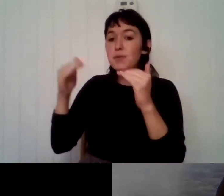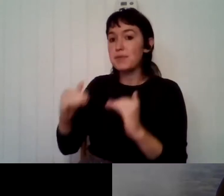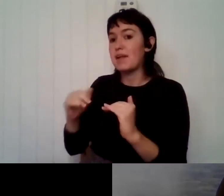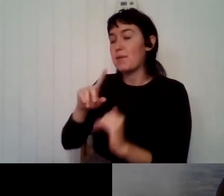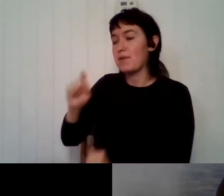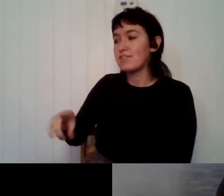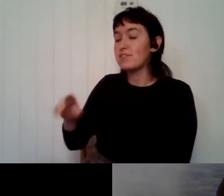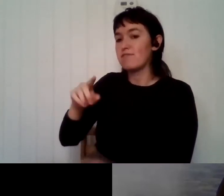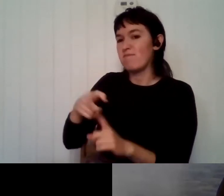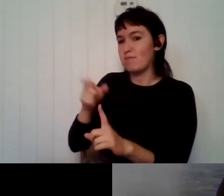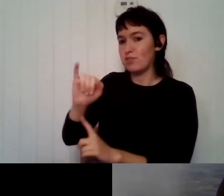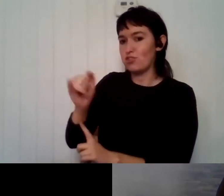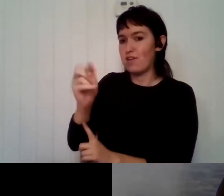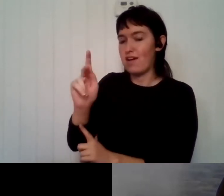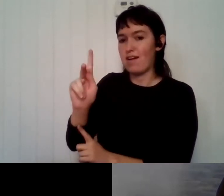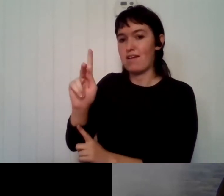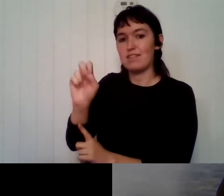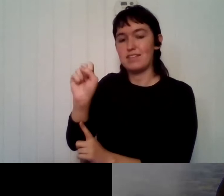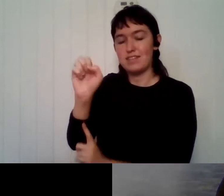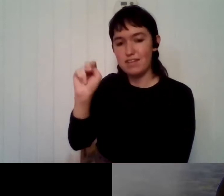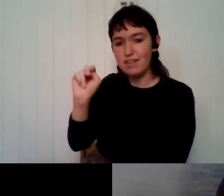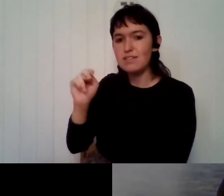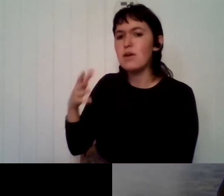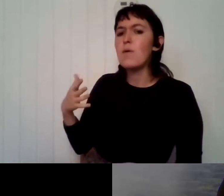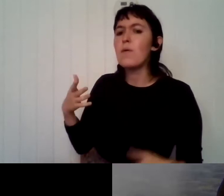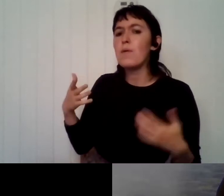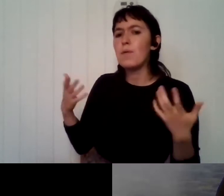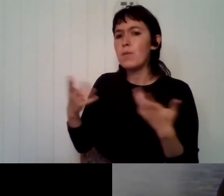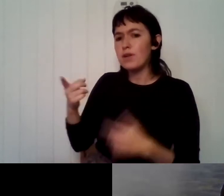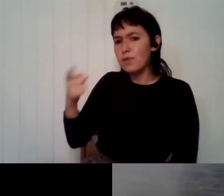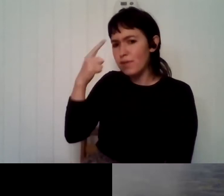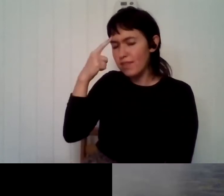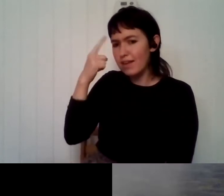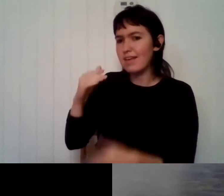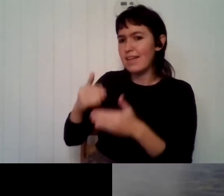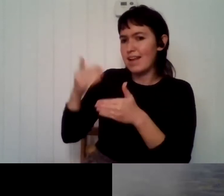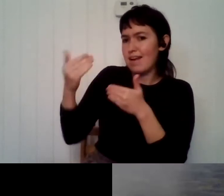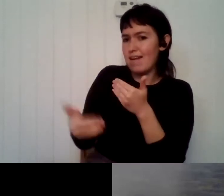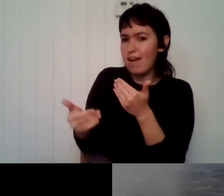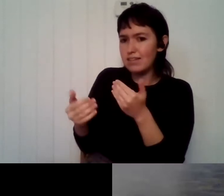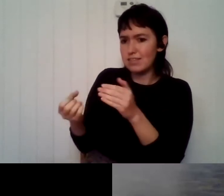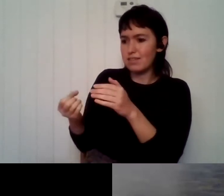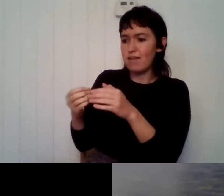would like to know, what do you think the next volcano to erupt would be? And like, how often are these eruptions